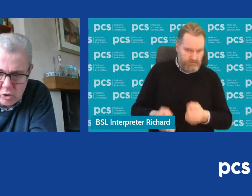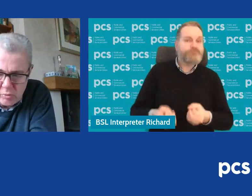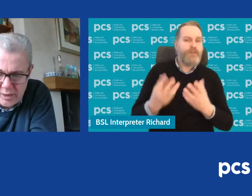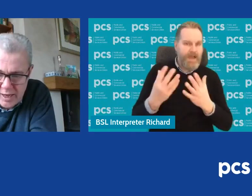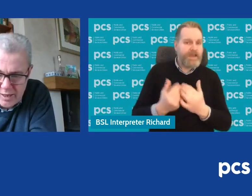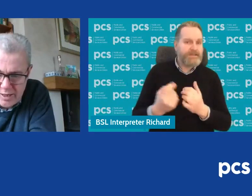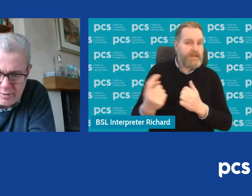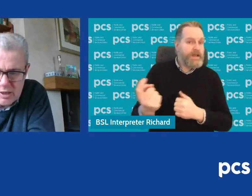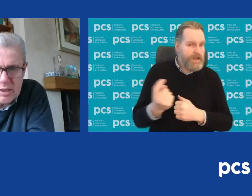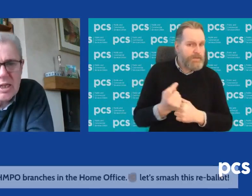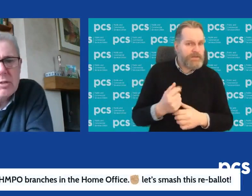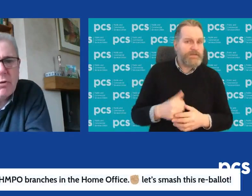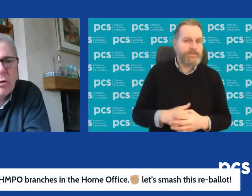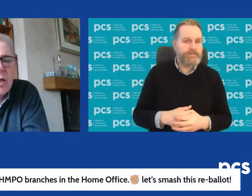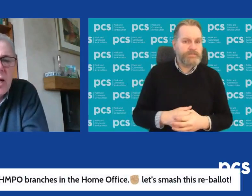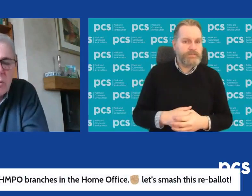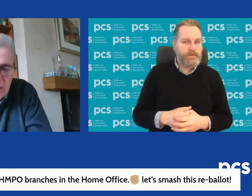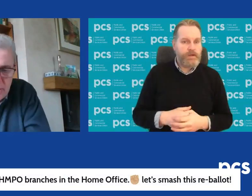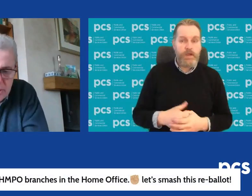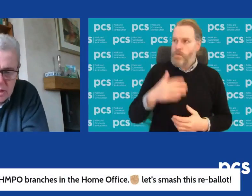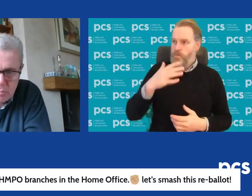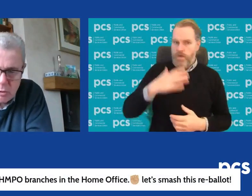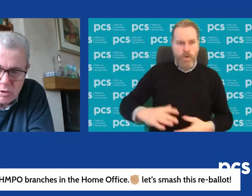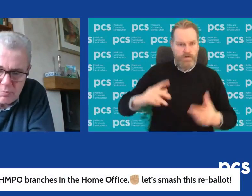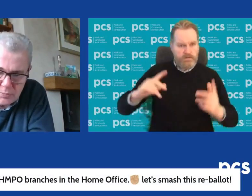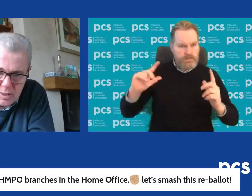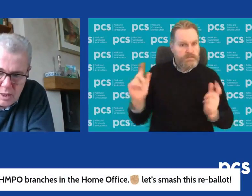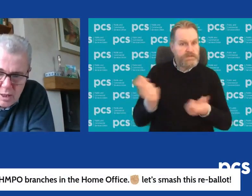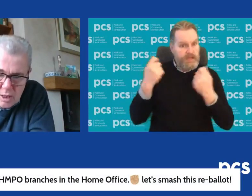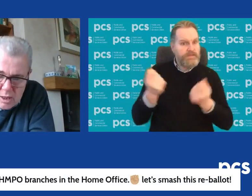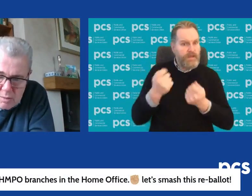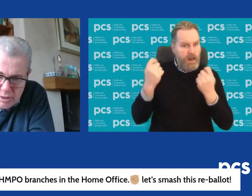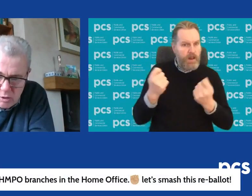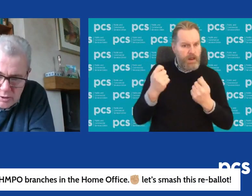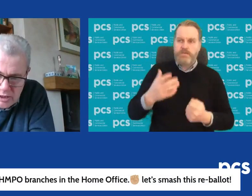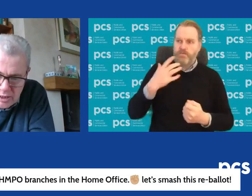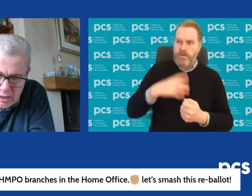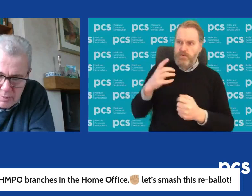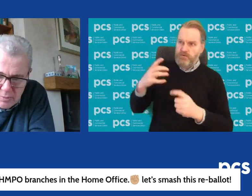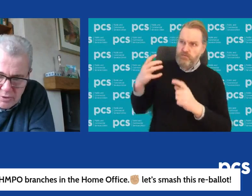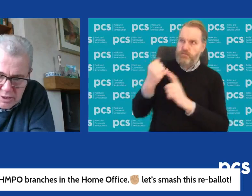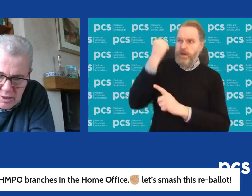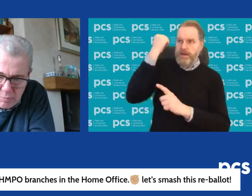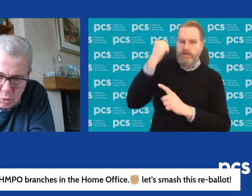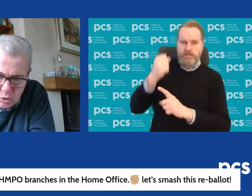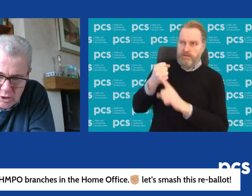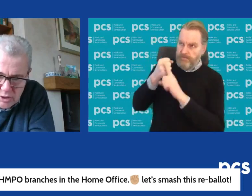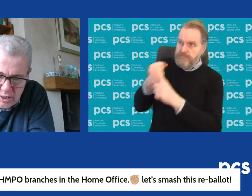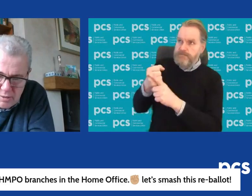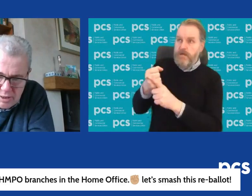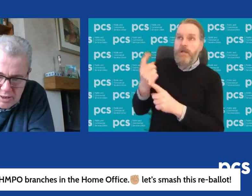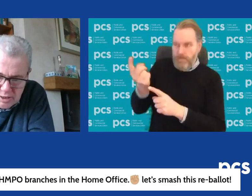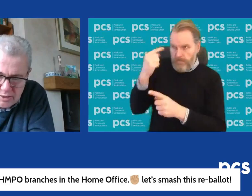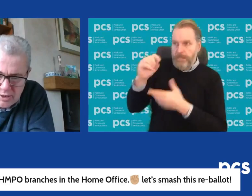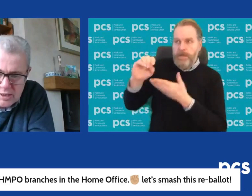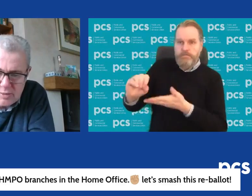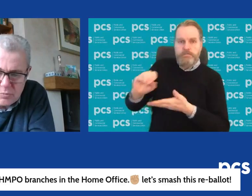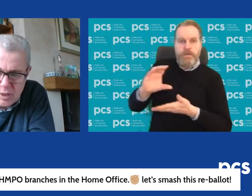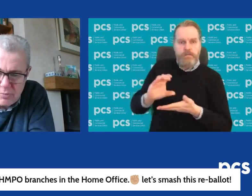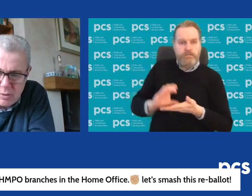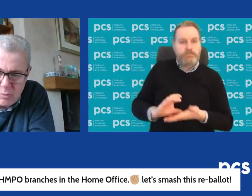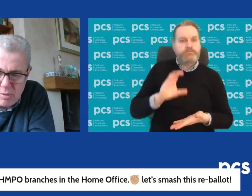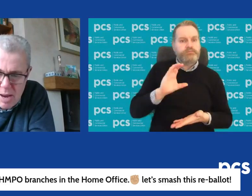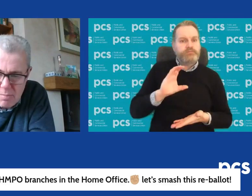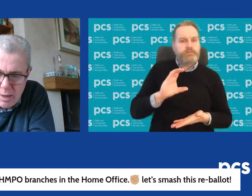to ensure that we get a successful outcome in the dispute. But I always think that it's important in meetings like